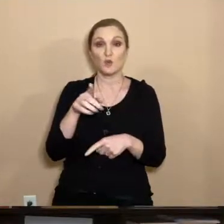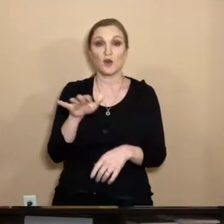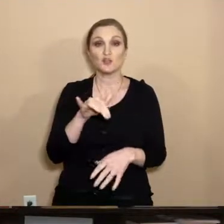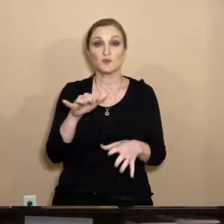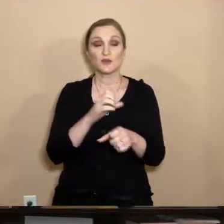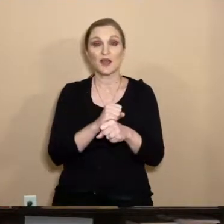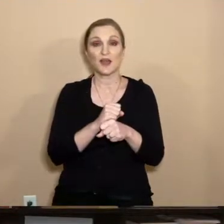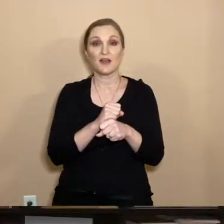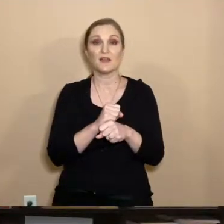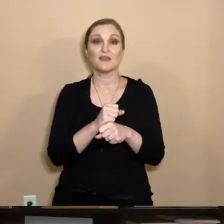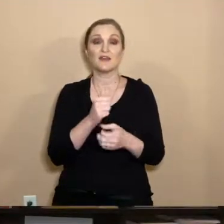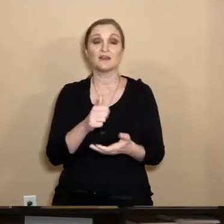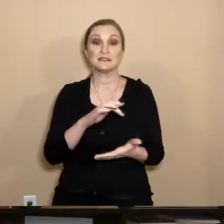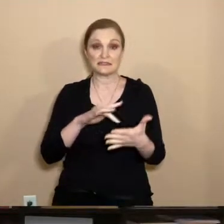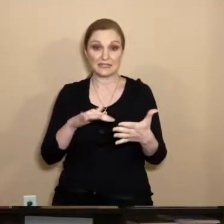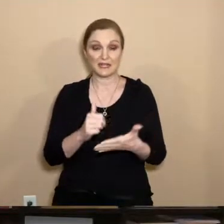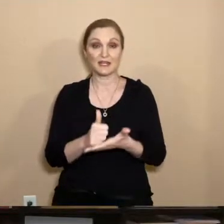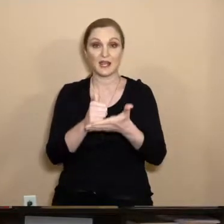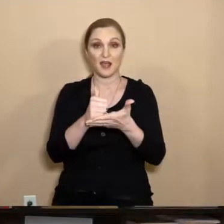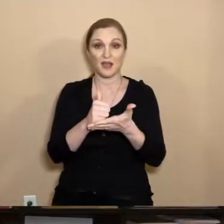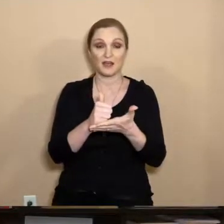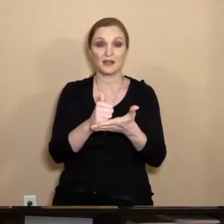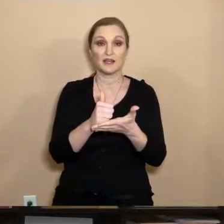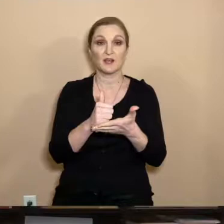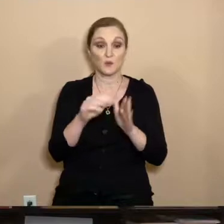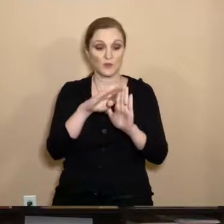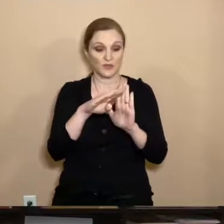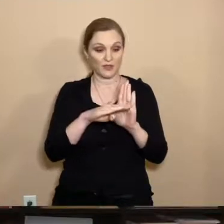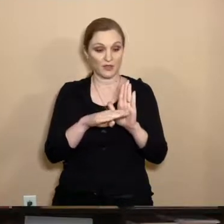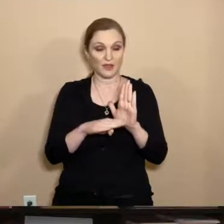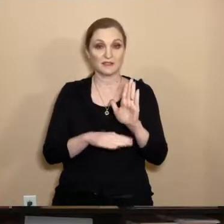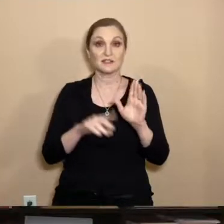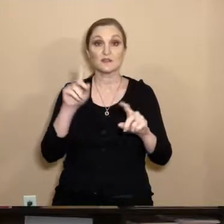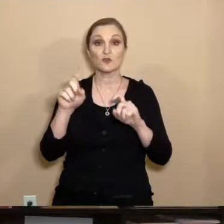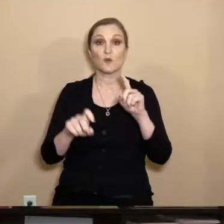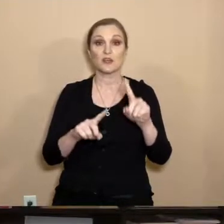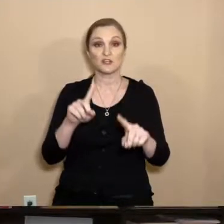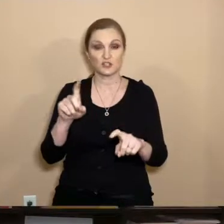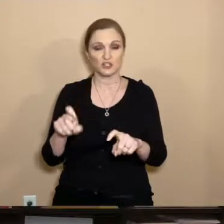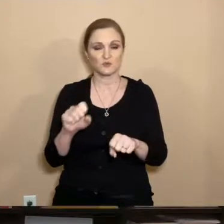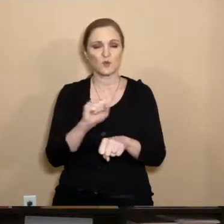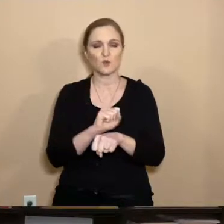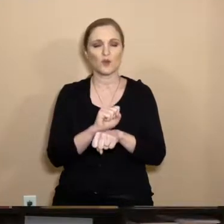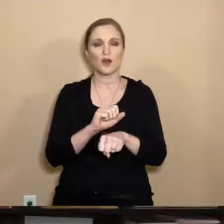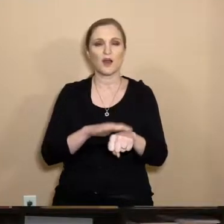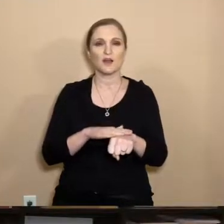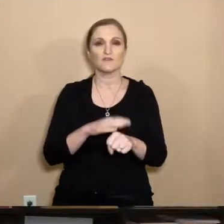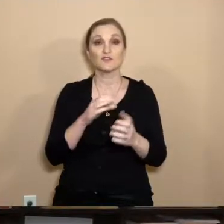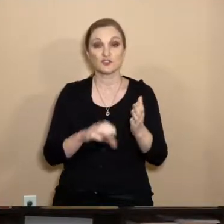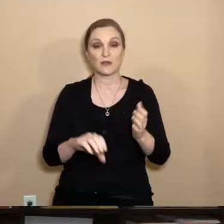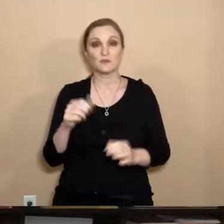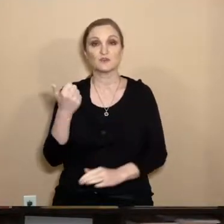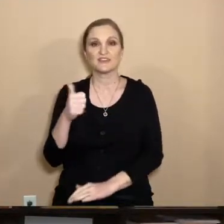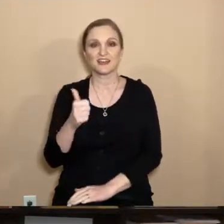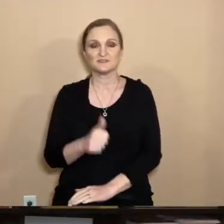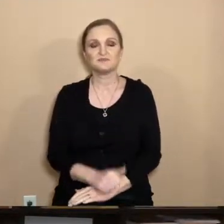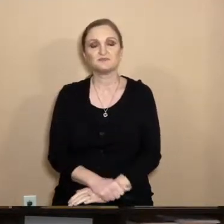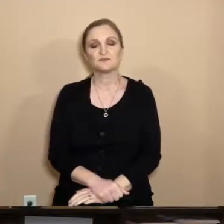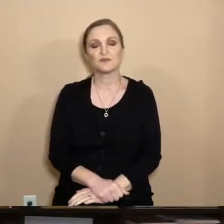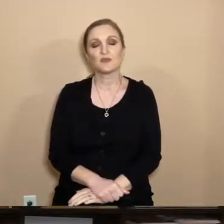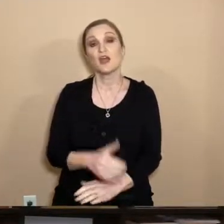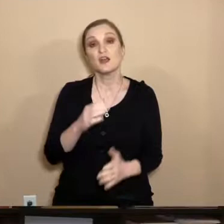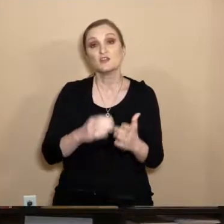copy of the handout. The handout, as always, has a list of questions that we're going to work our way through in chapter 10.